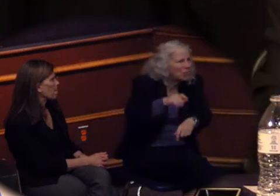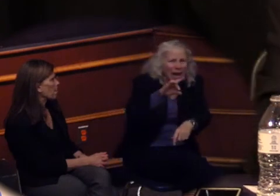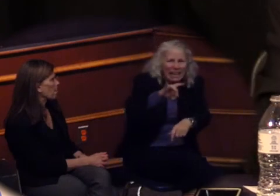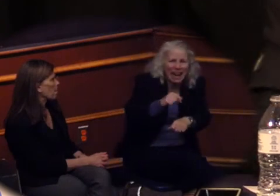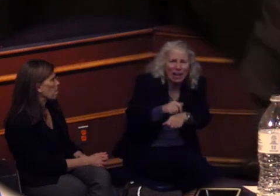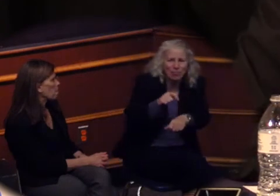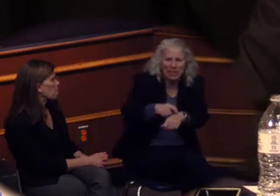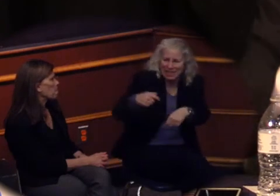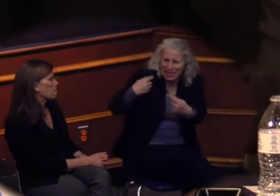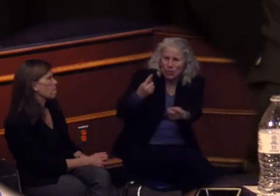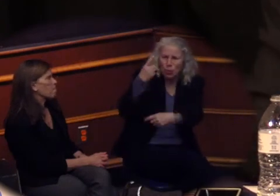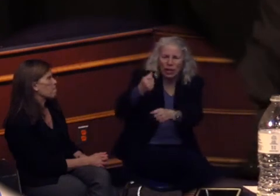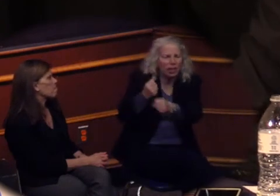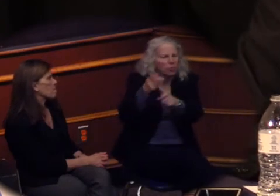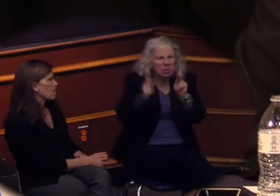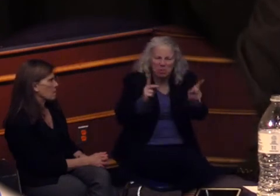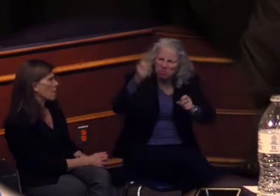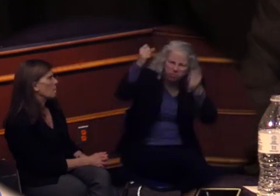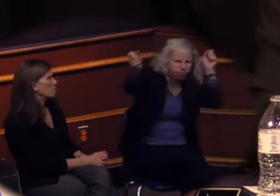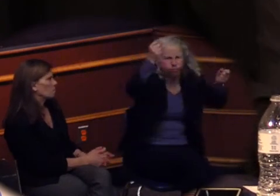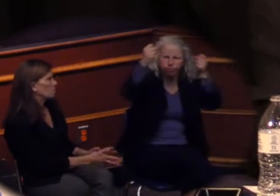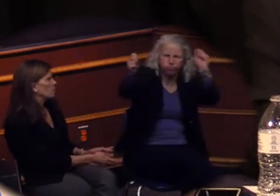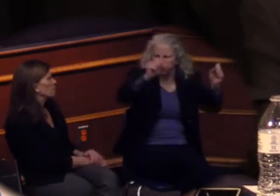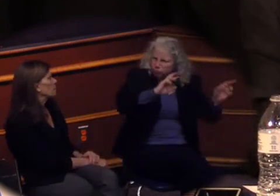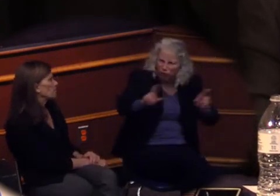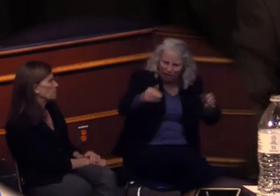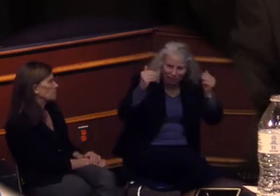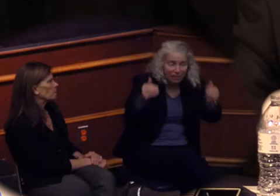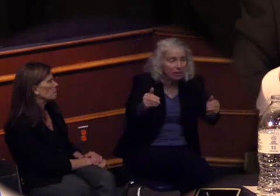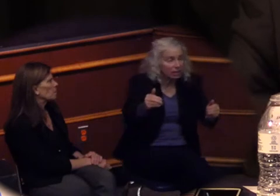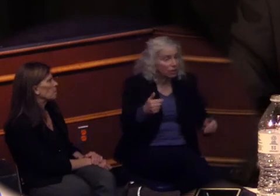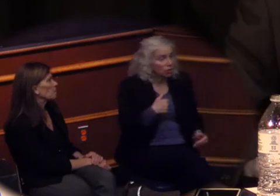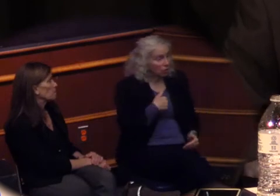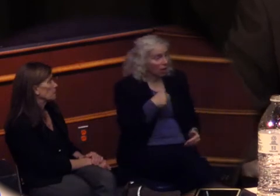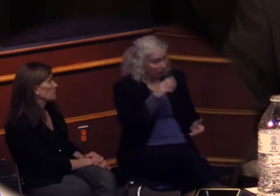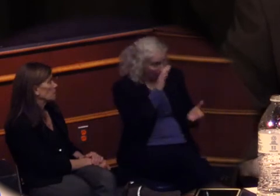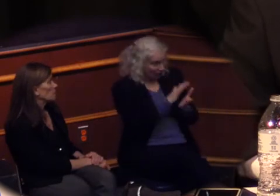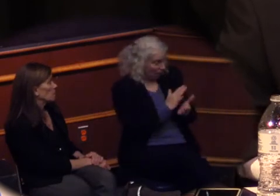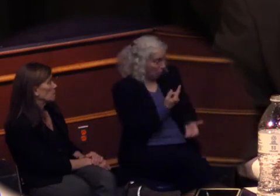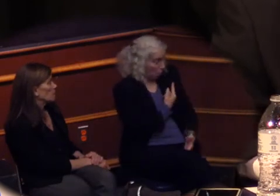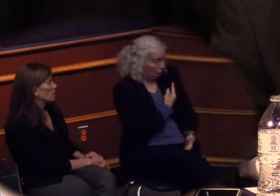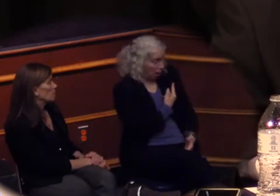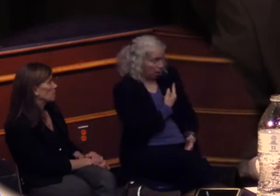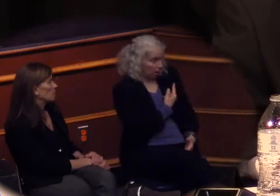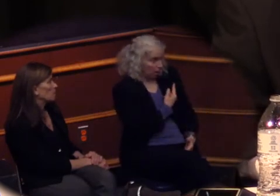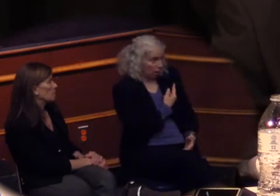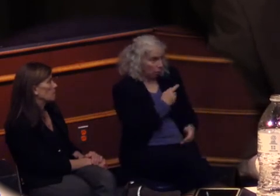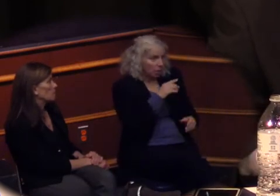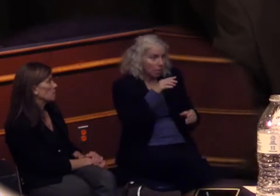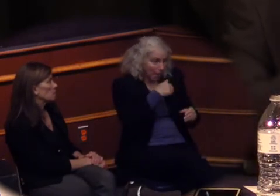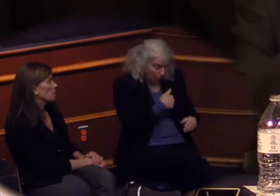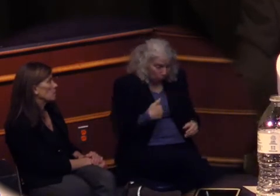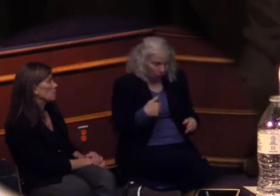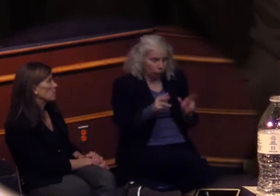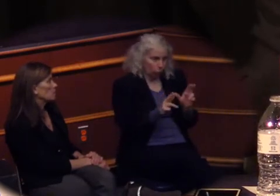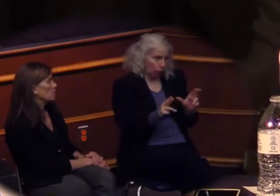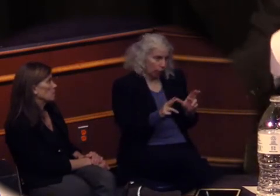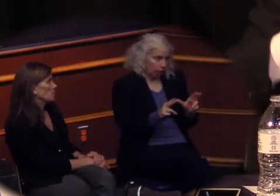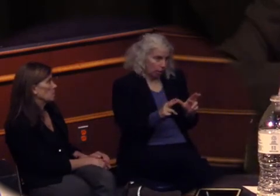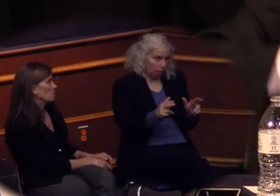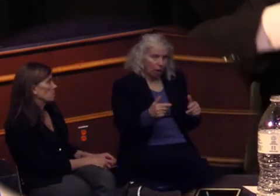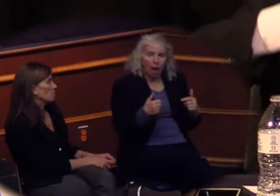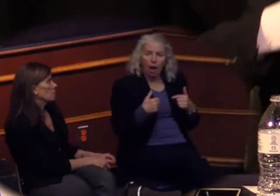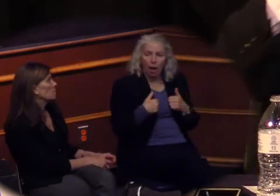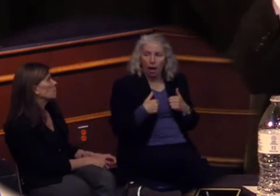is a surge of energy. People are ready to go. And I believe that as someone who is the only one up here who's the member of a union, the only person who